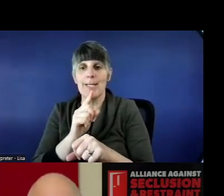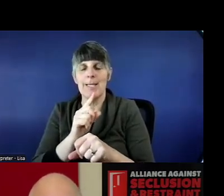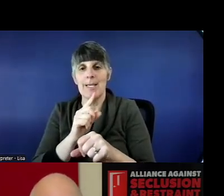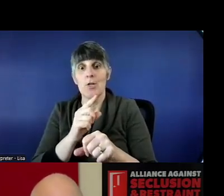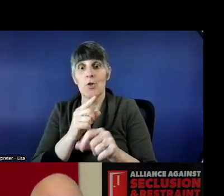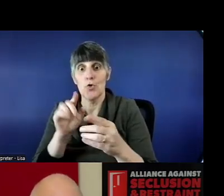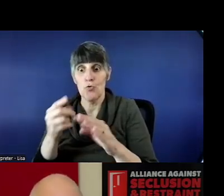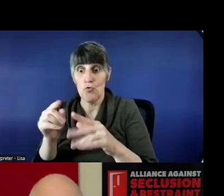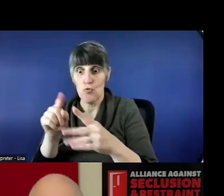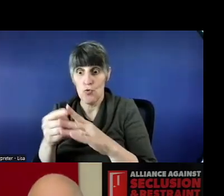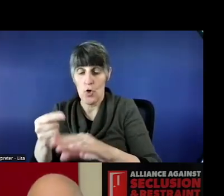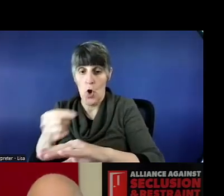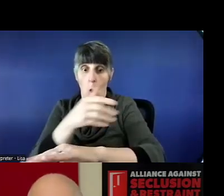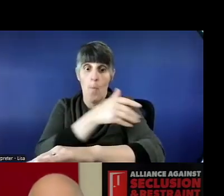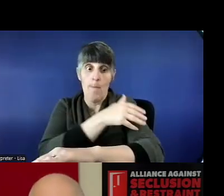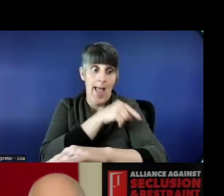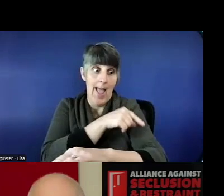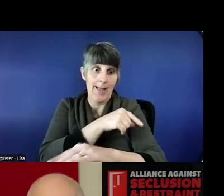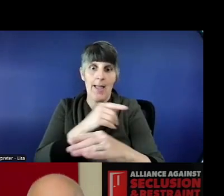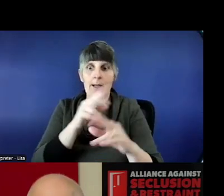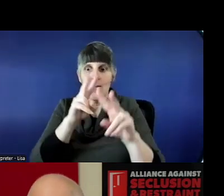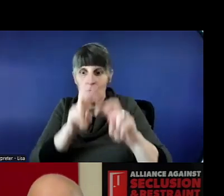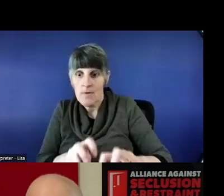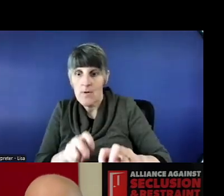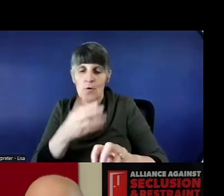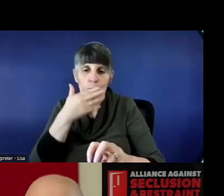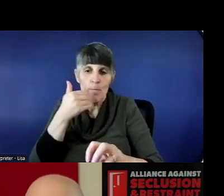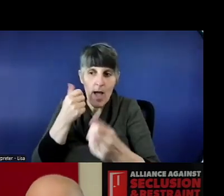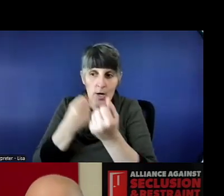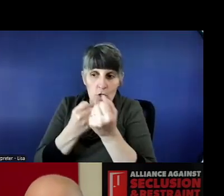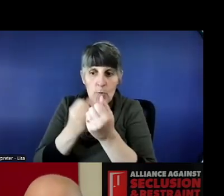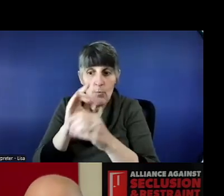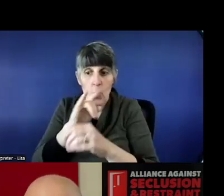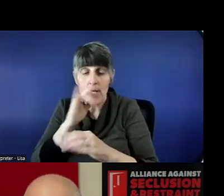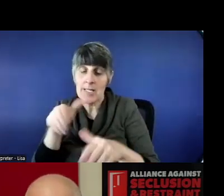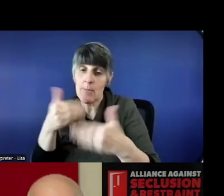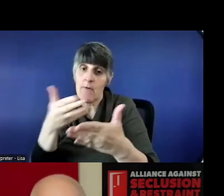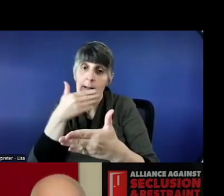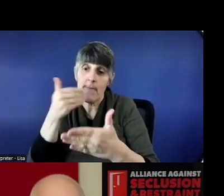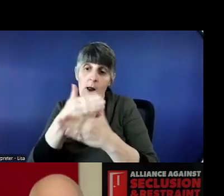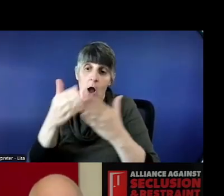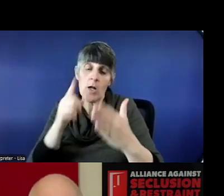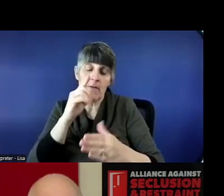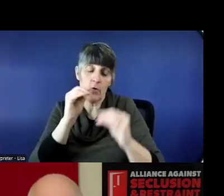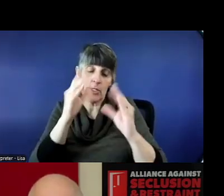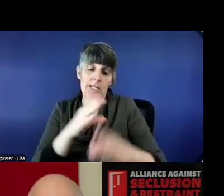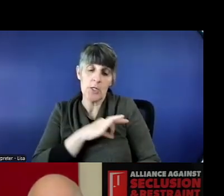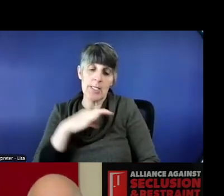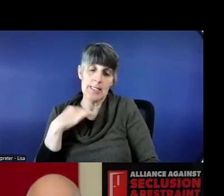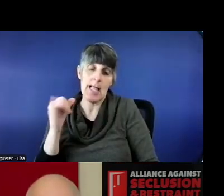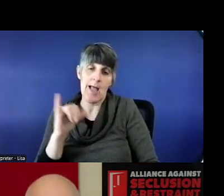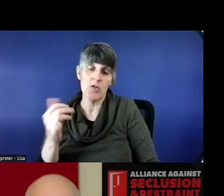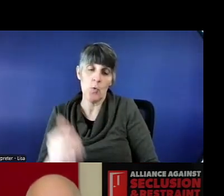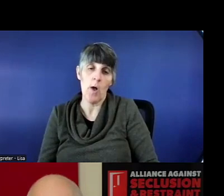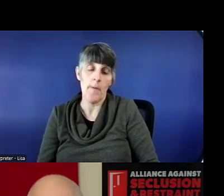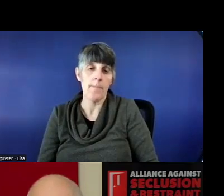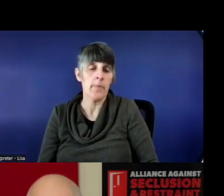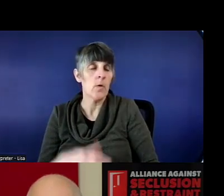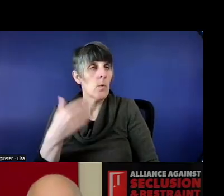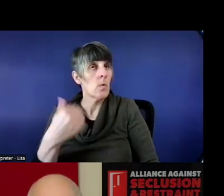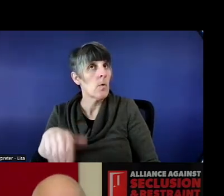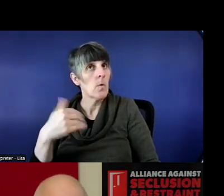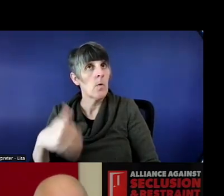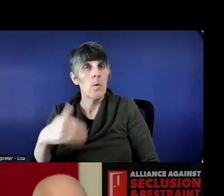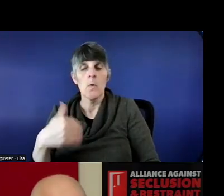upstream and to help better support kids and create better outcomes for teachers and staff as well. So you've got a